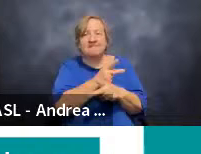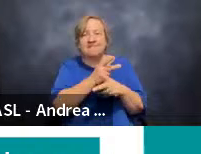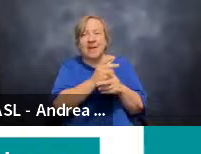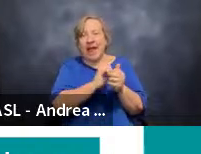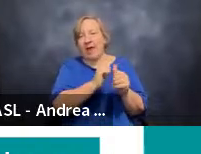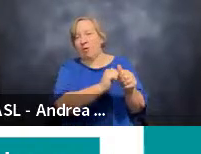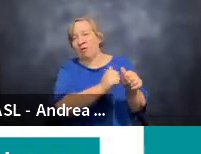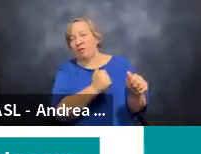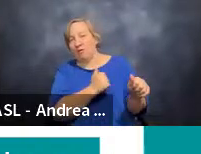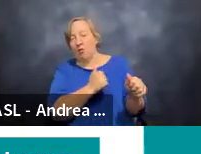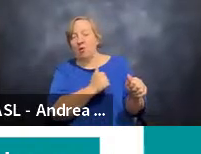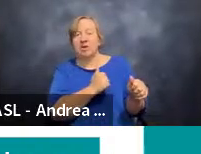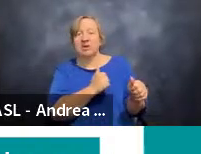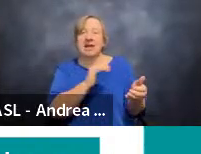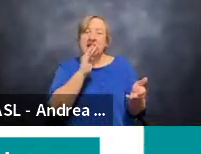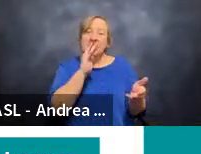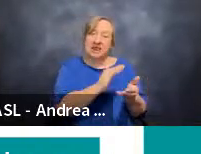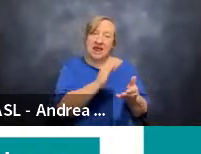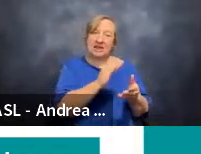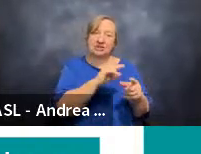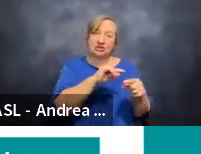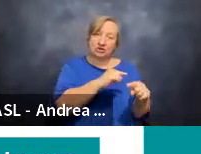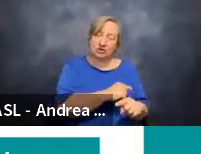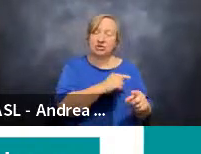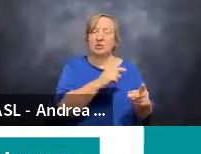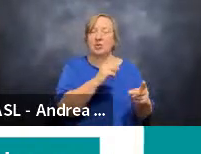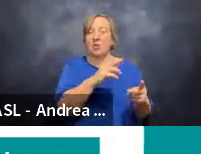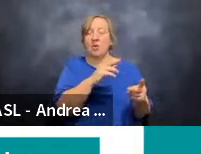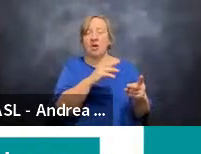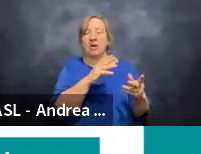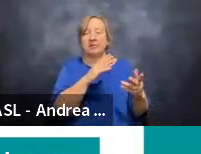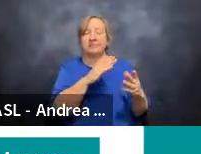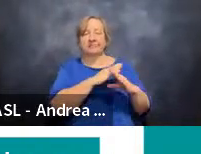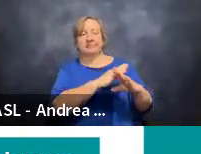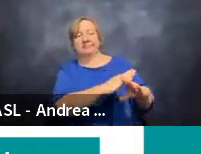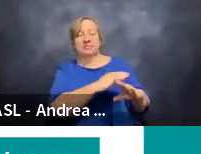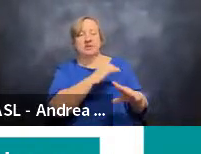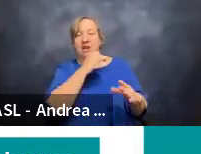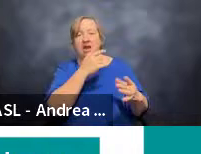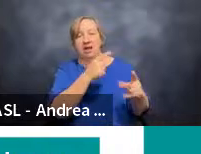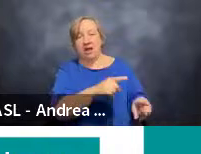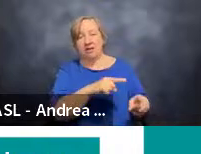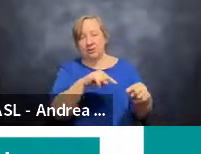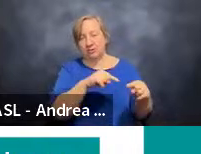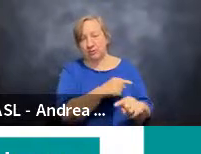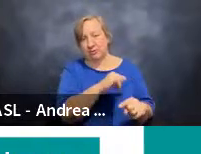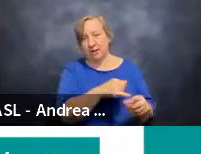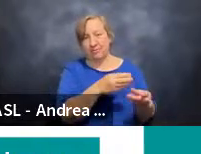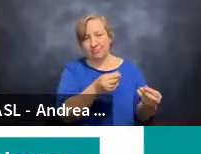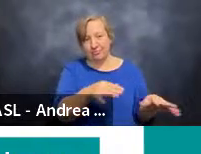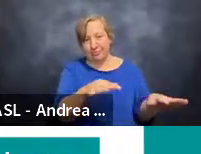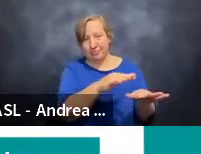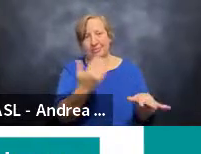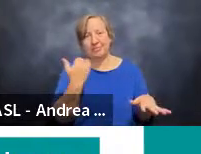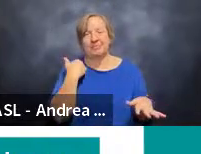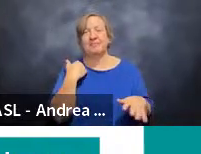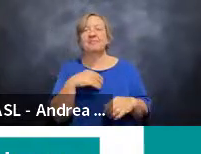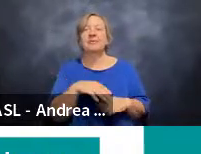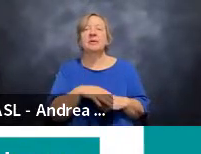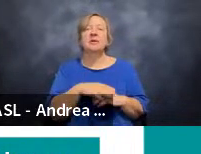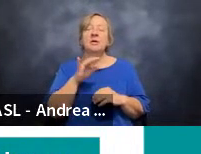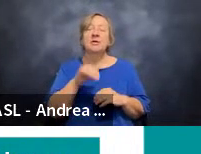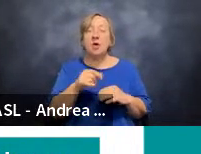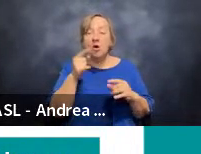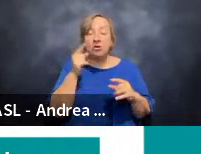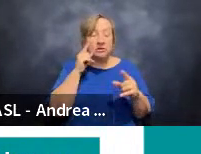avoid, minimize, or mitigate the adverse effects identified. For the IBR program, these resolutions and mitigations